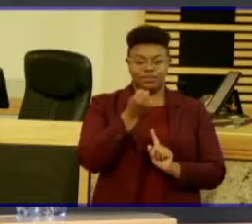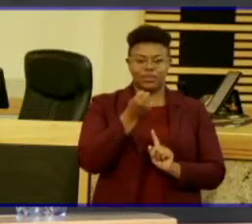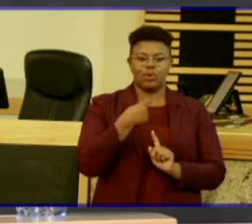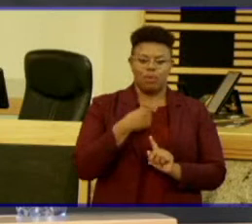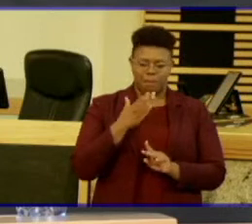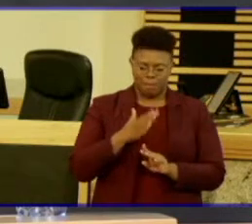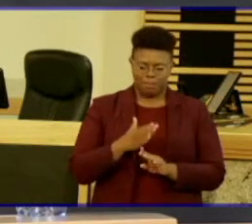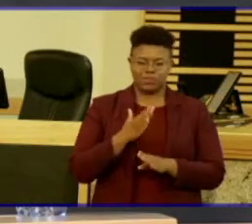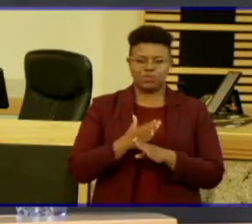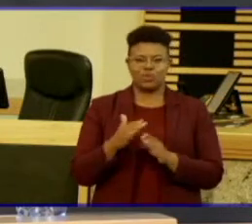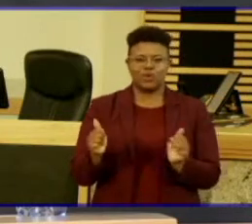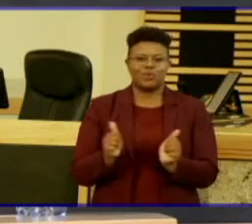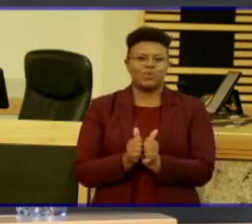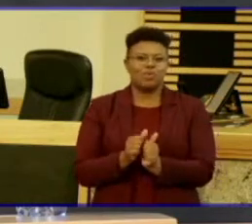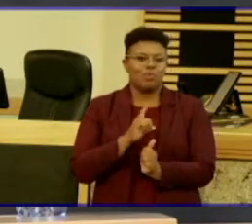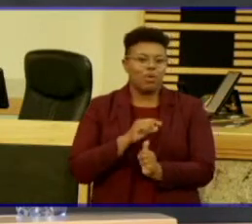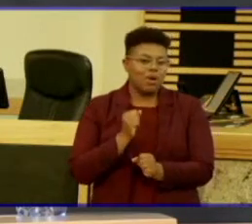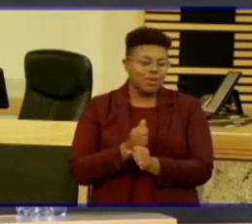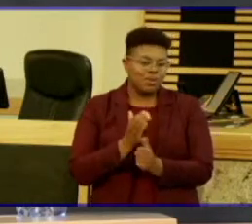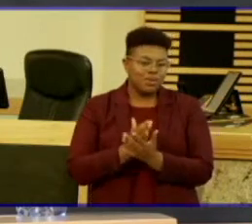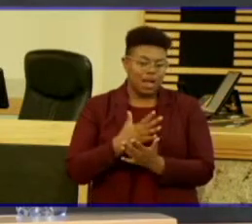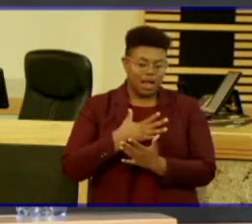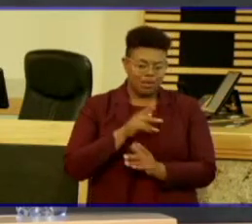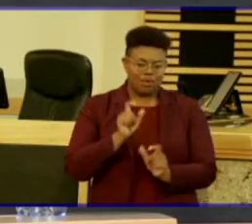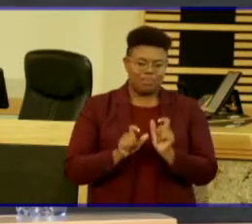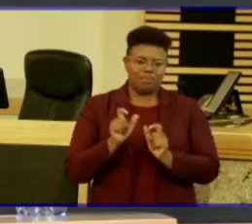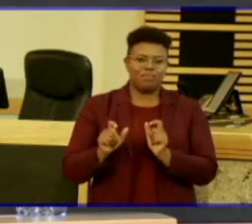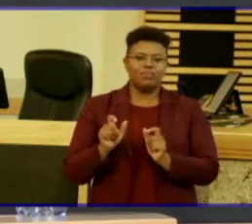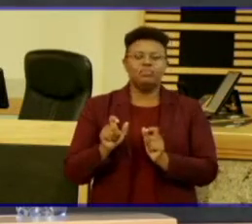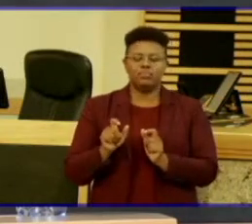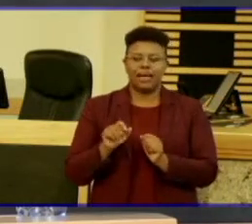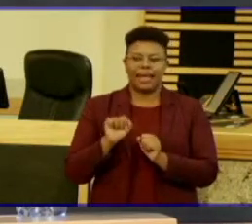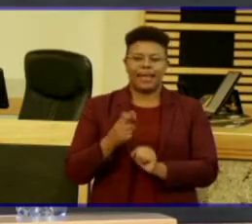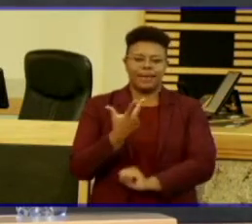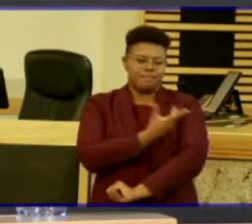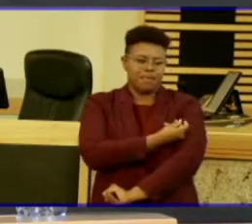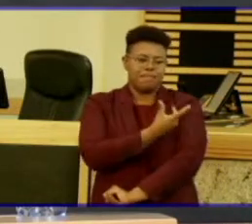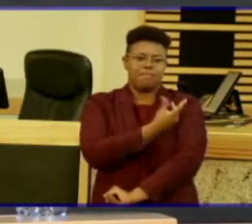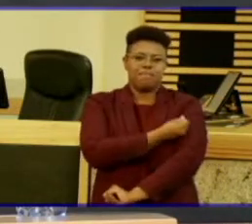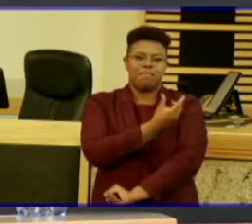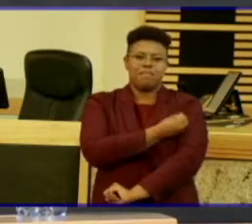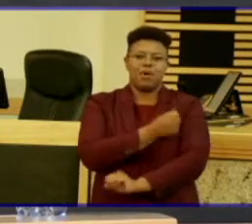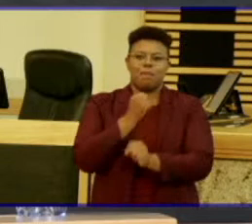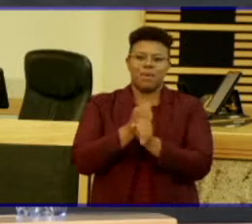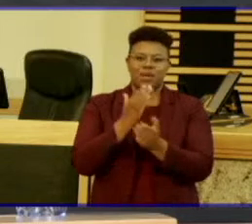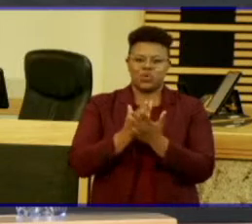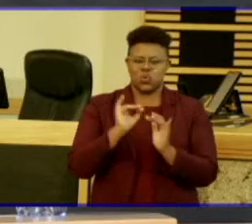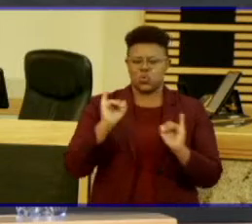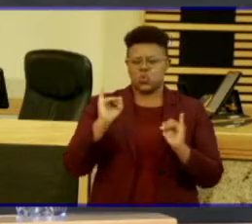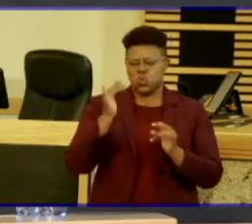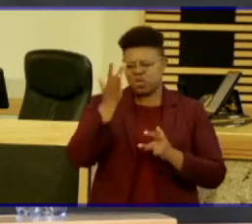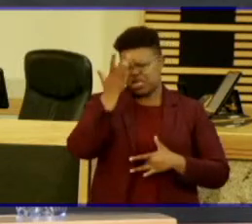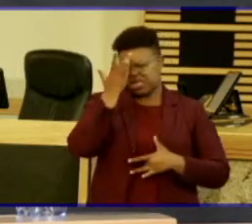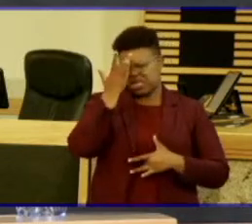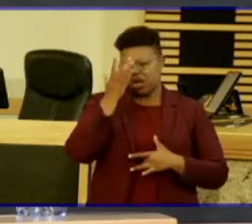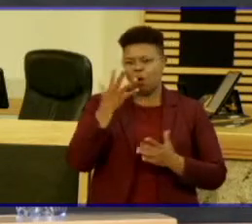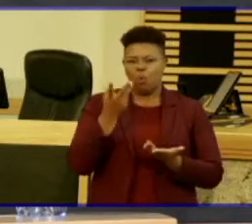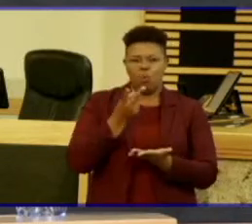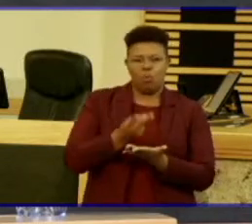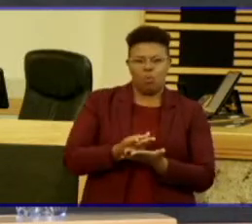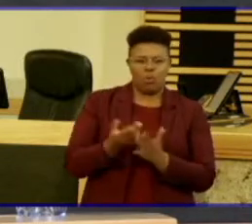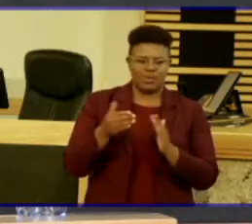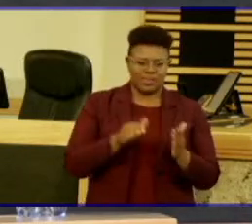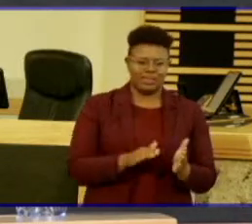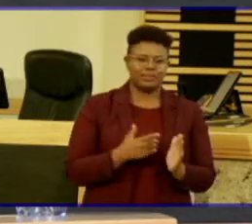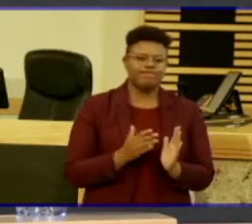work together to ensure that our people get vaccinated in order to prevent severe diseases, hospitalization and deaths.